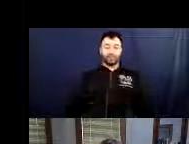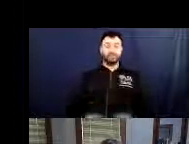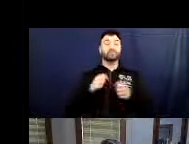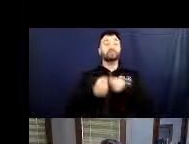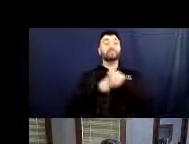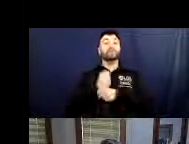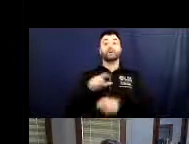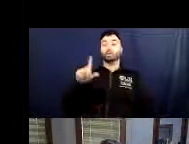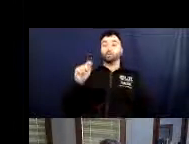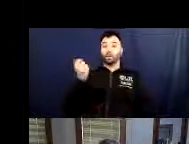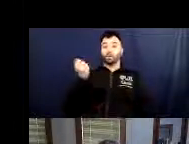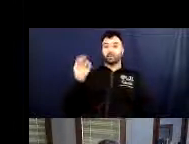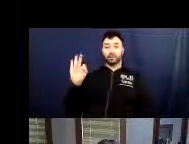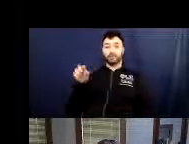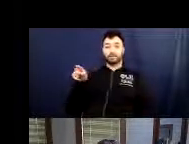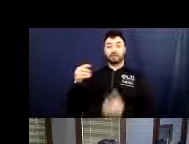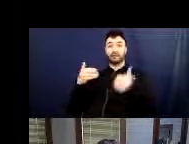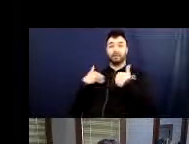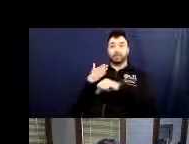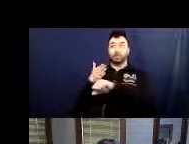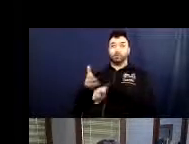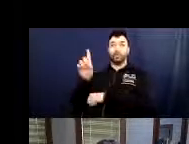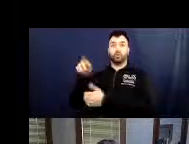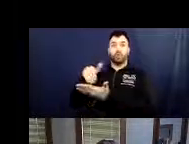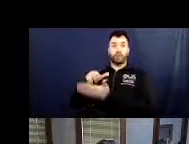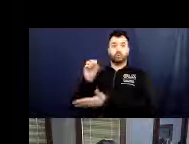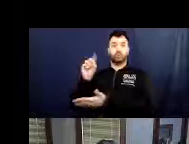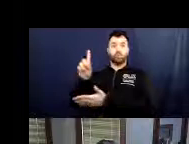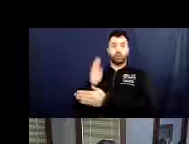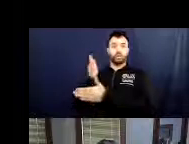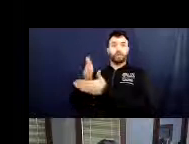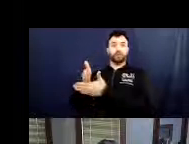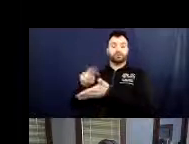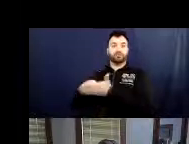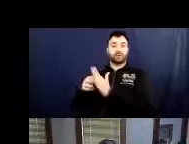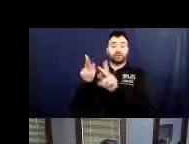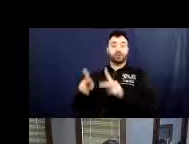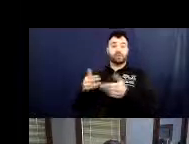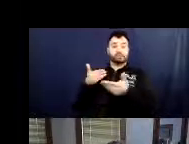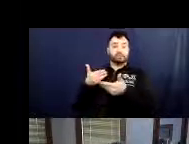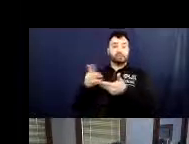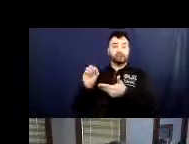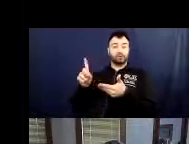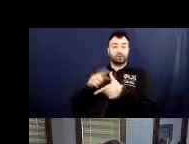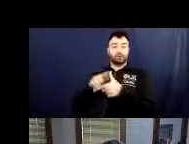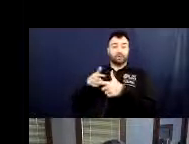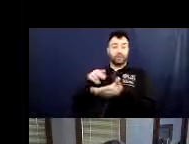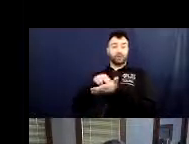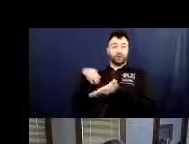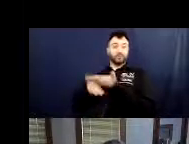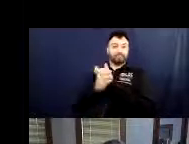had over 1,000 overdose interventions and helped save